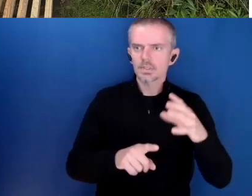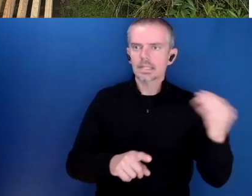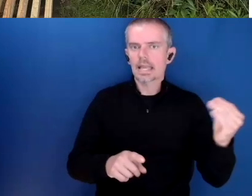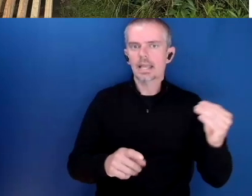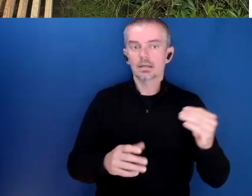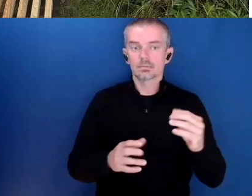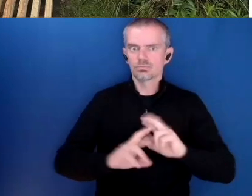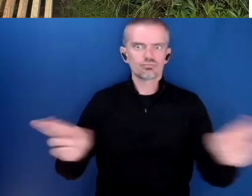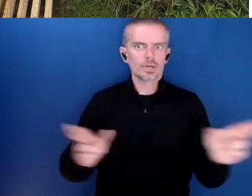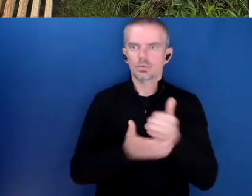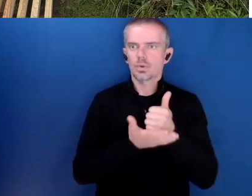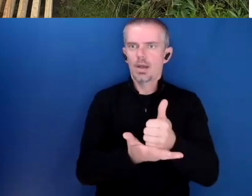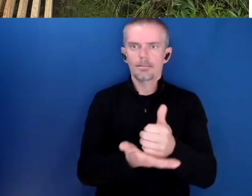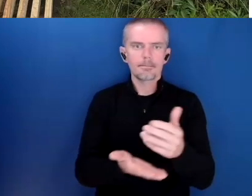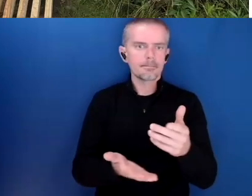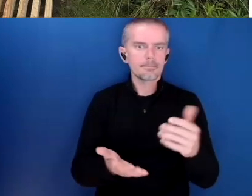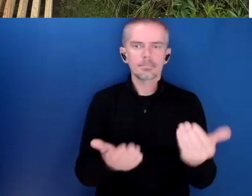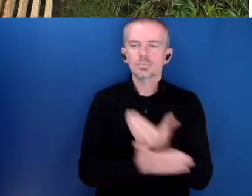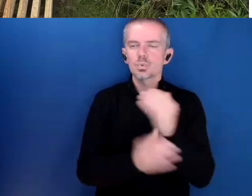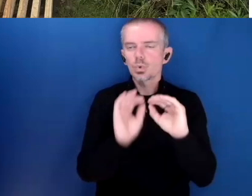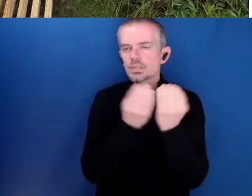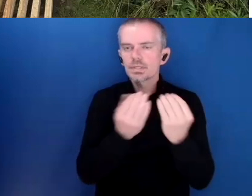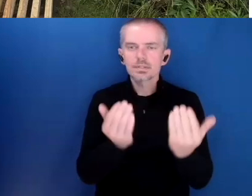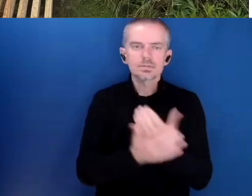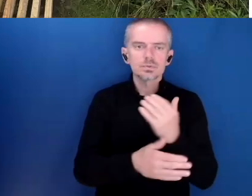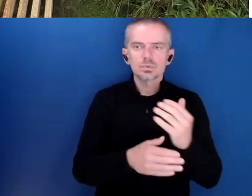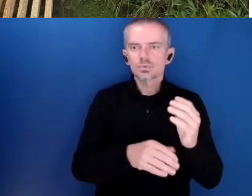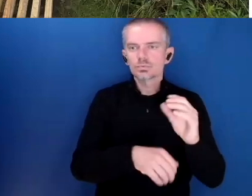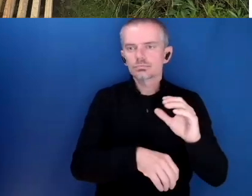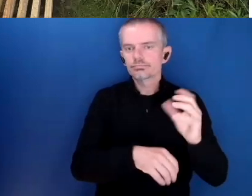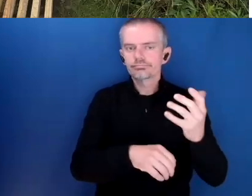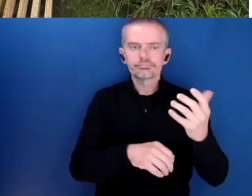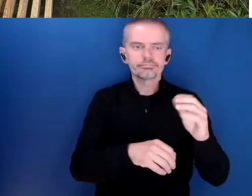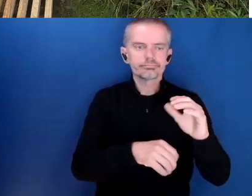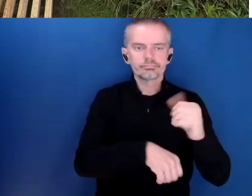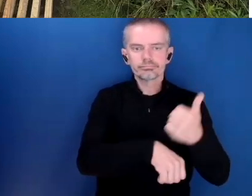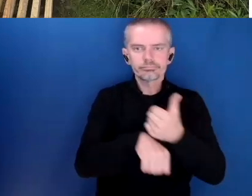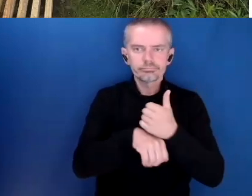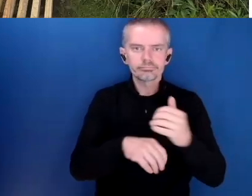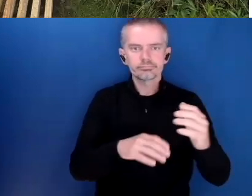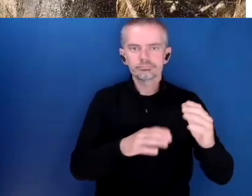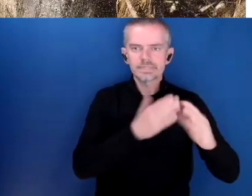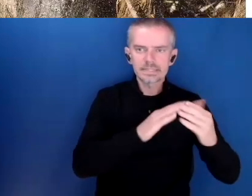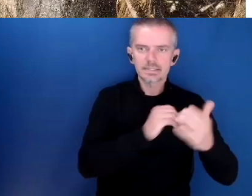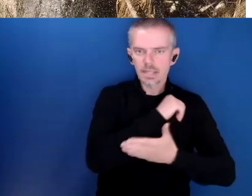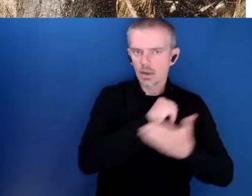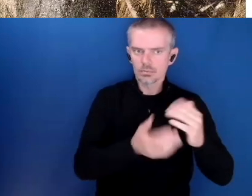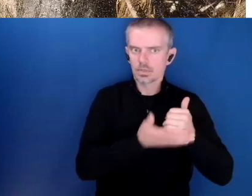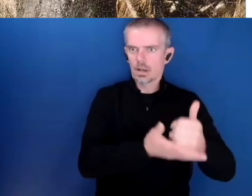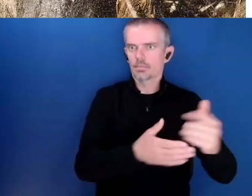to help other new entities and organizations acquire and successfully utilize them. So next